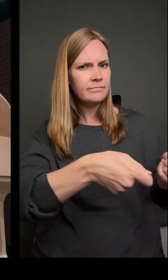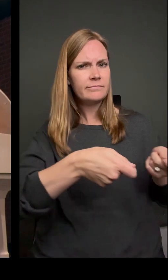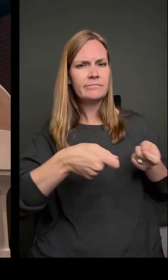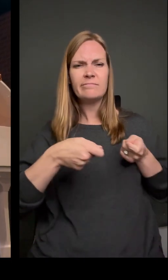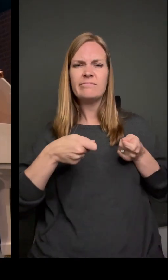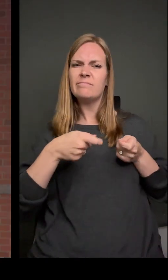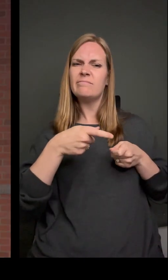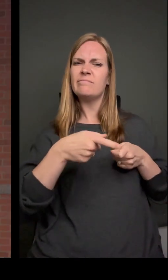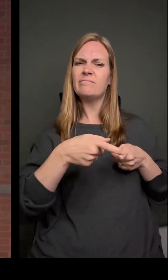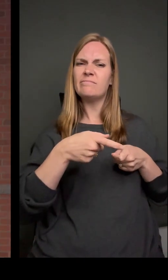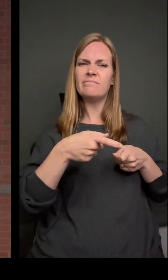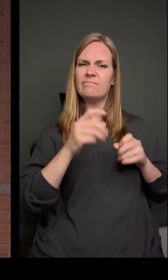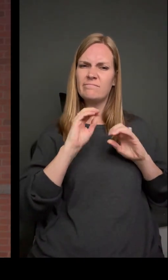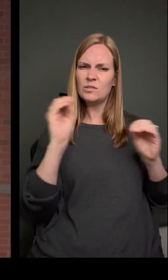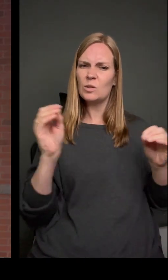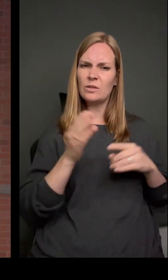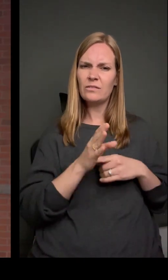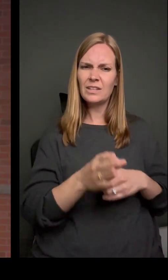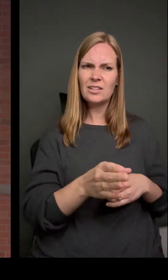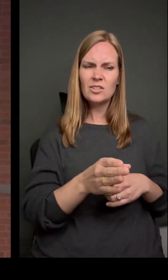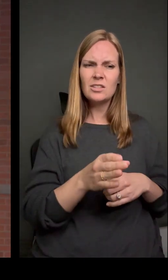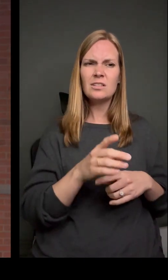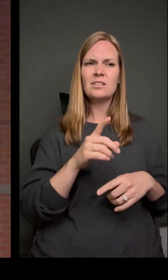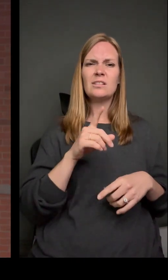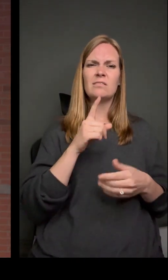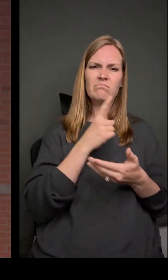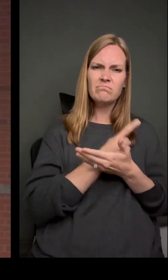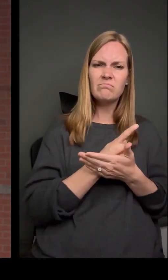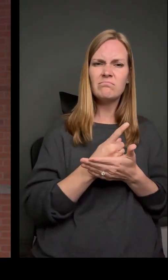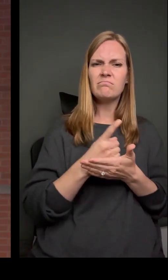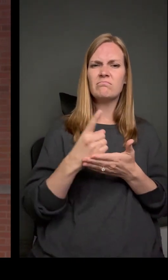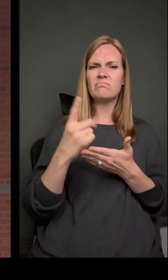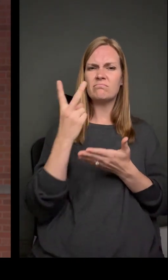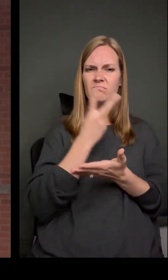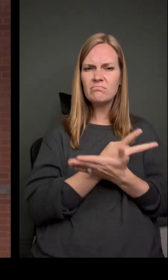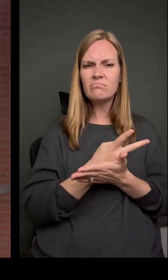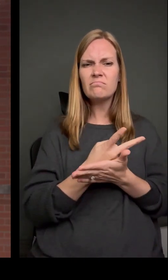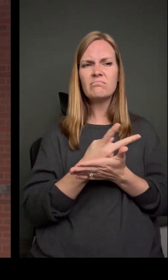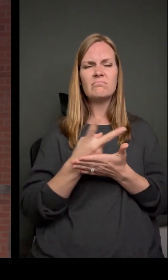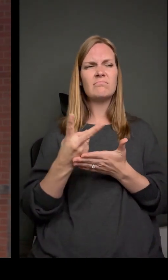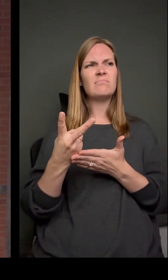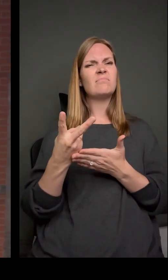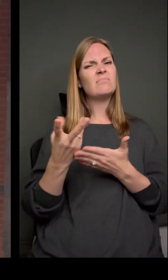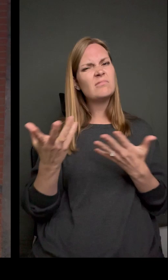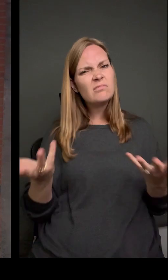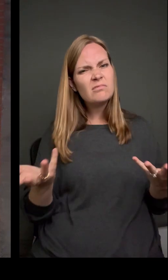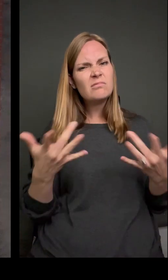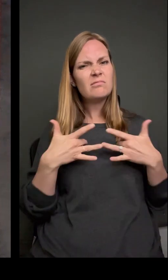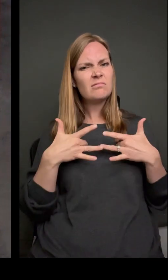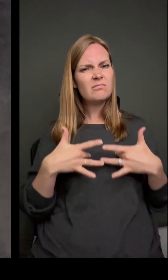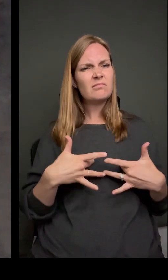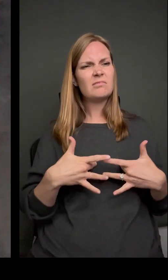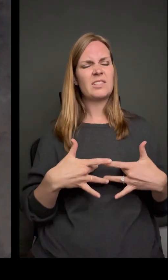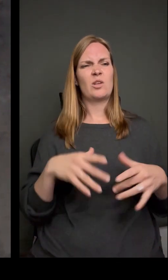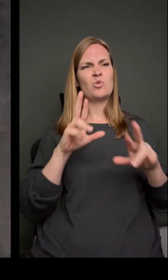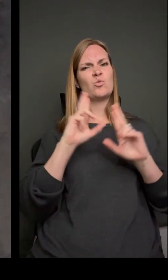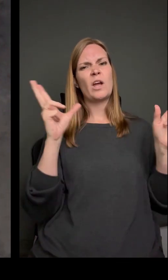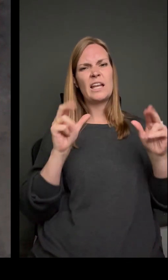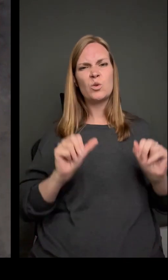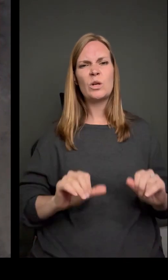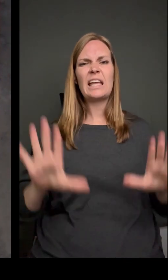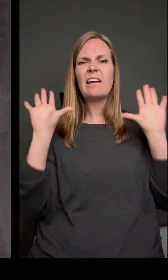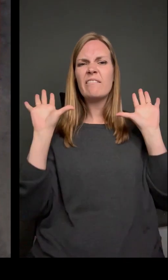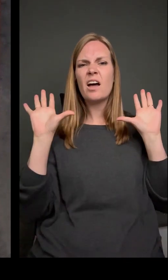back empty. That happened all day, the first day, the second day, the first week, the second week. He was getting very, very discouraged. He was almost ready to give up on his lifelong